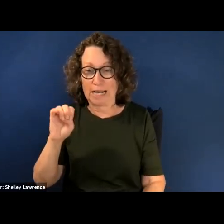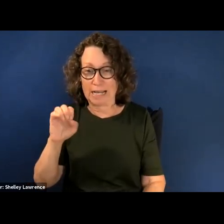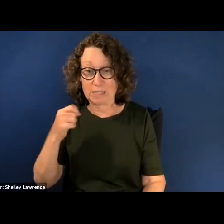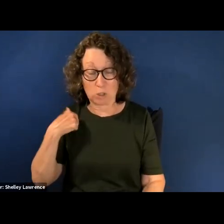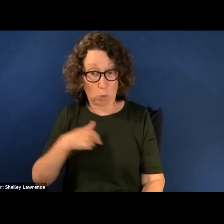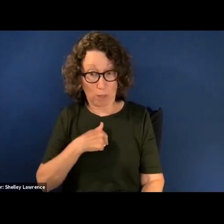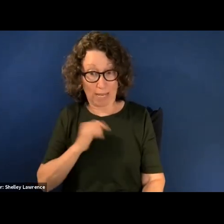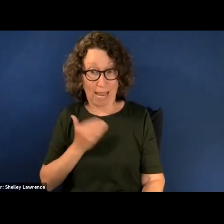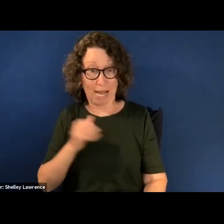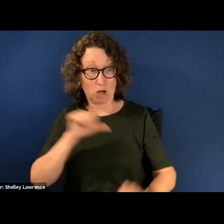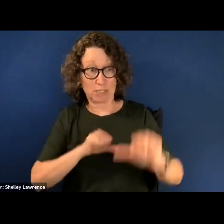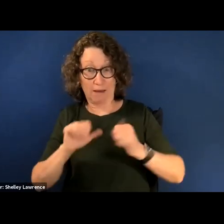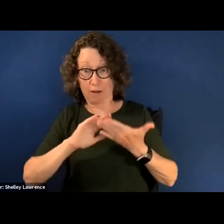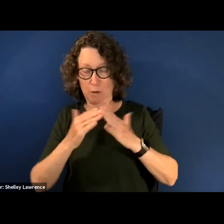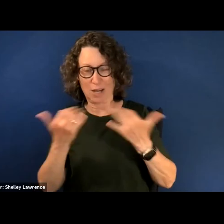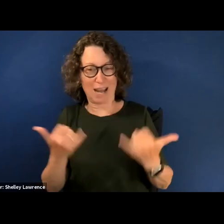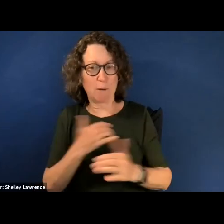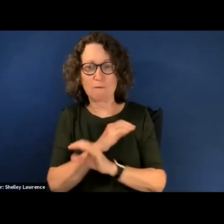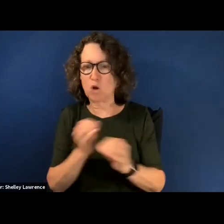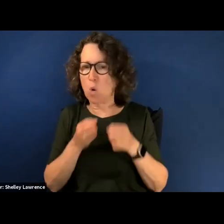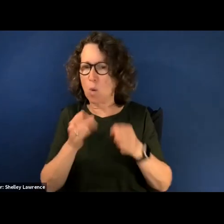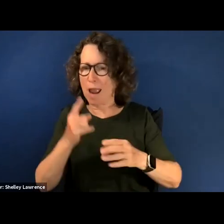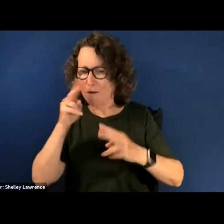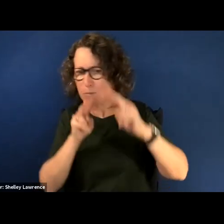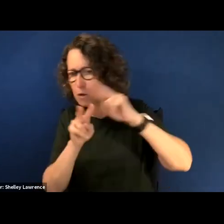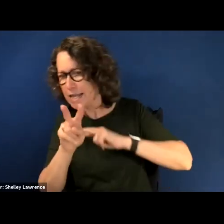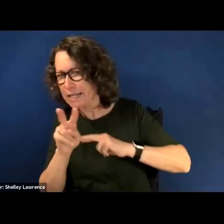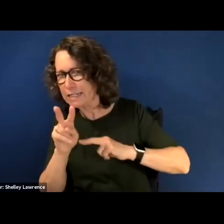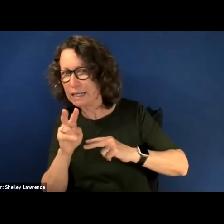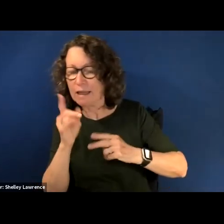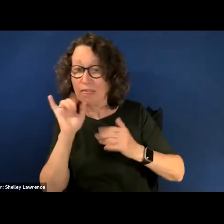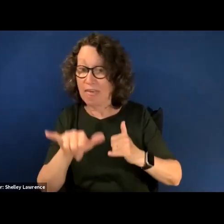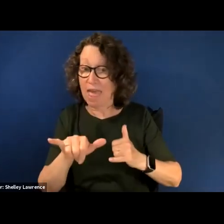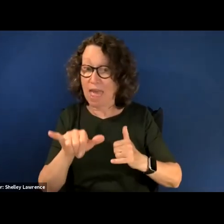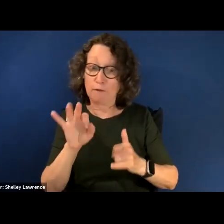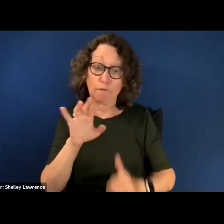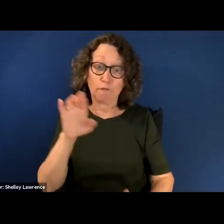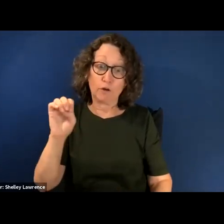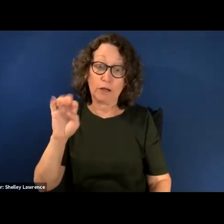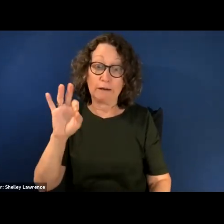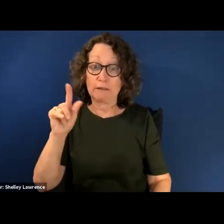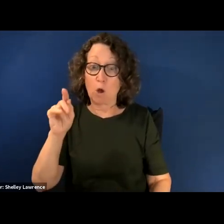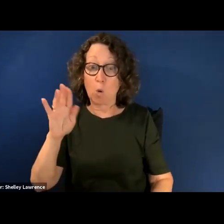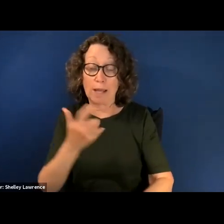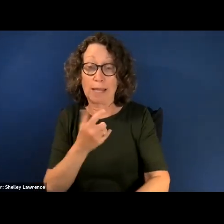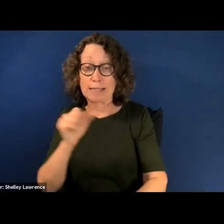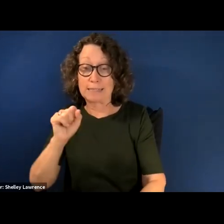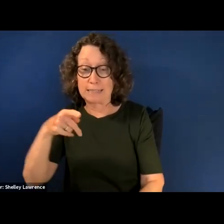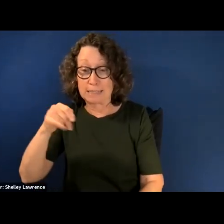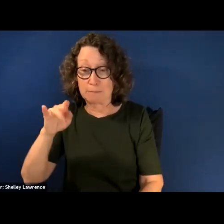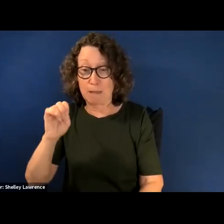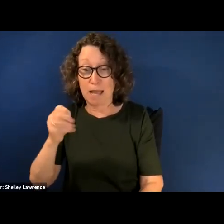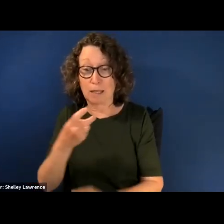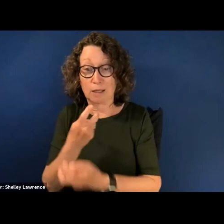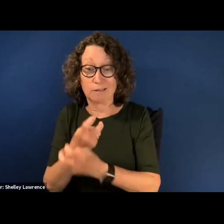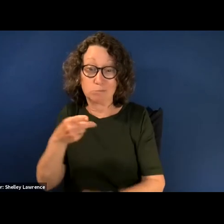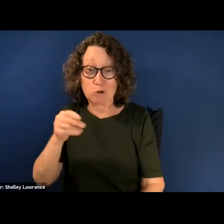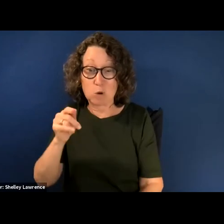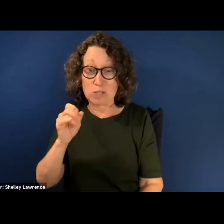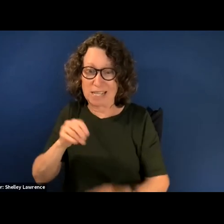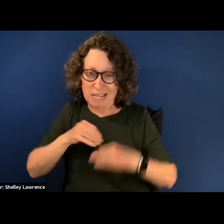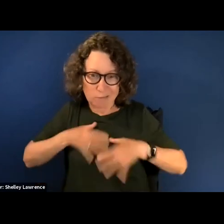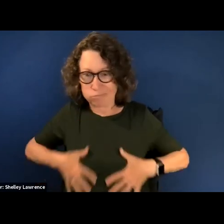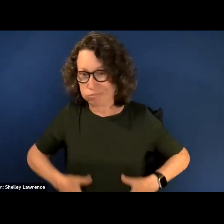our scientific community currently have no way of predicting whether or not this free-flowing injectable spike protein will have long-term effects on our